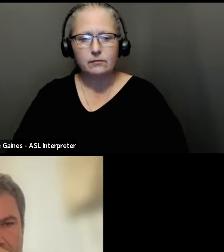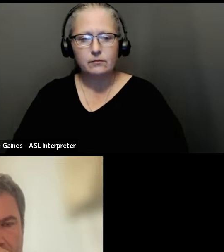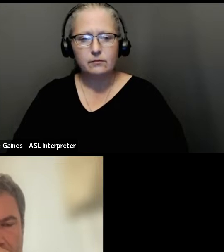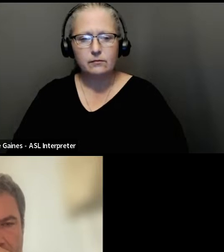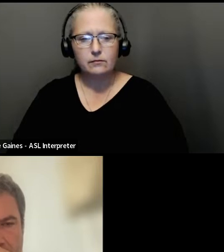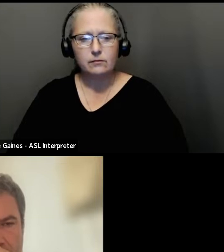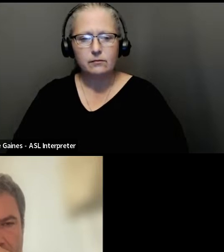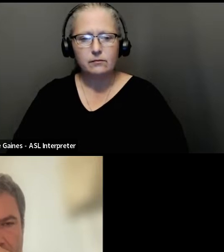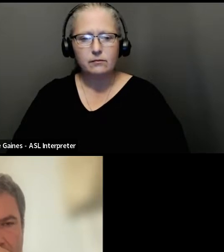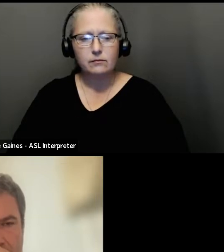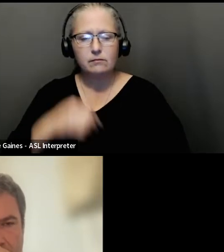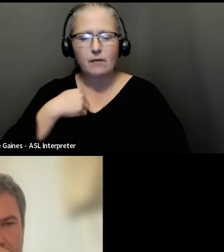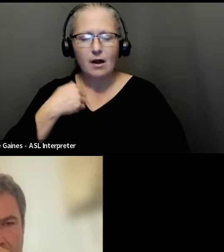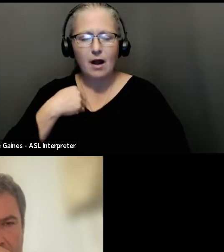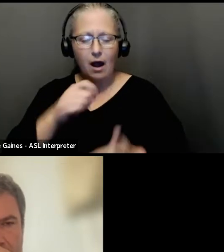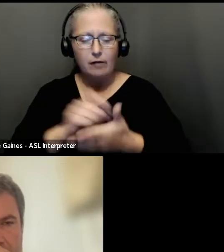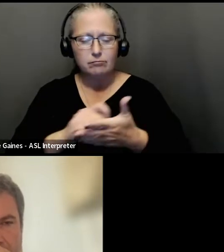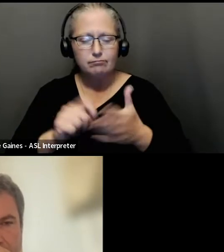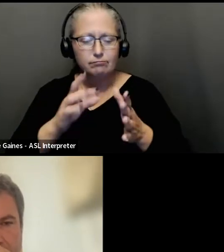had some remarks prepared.